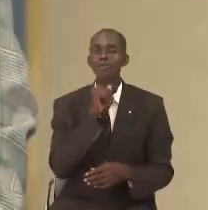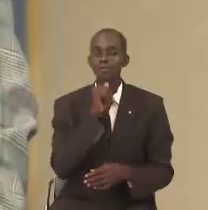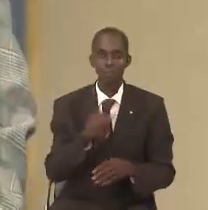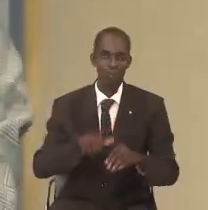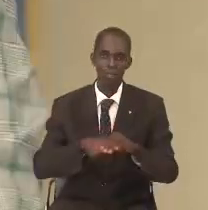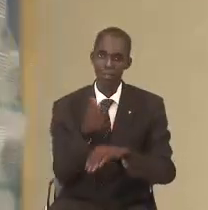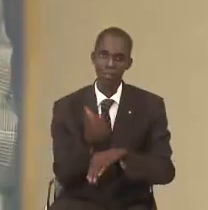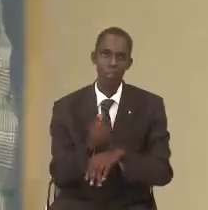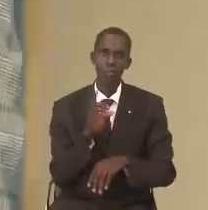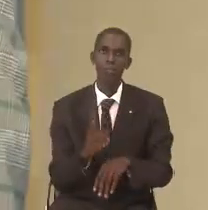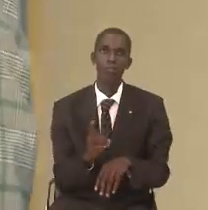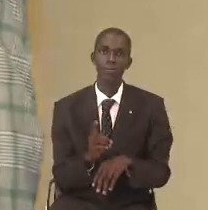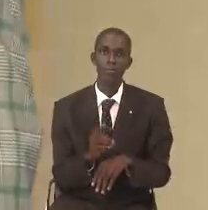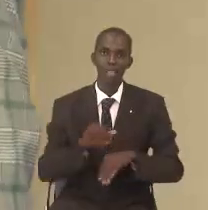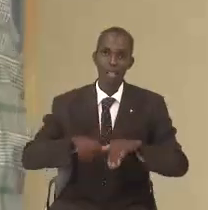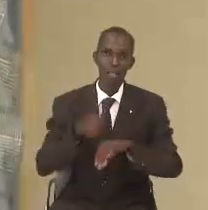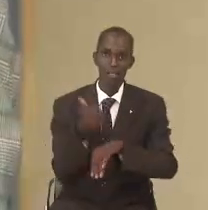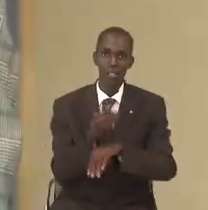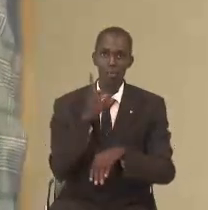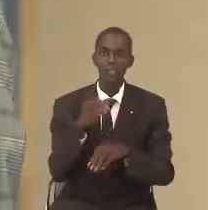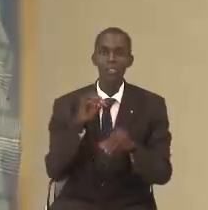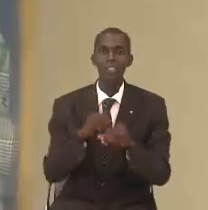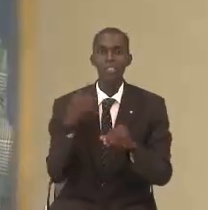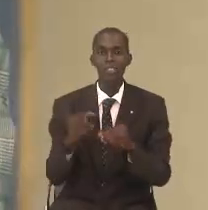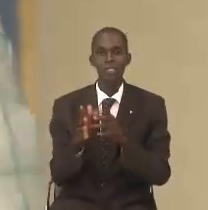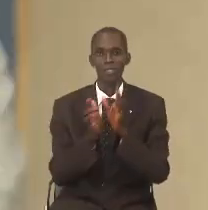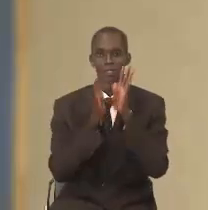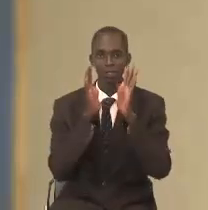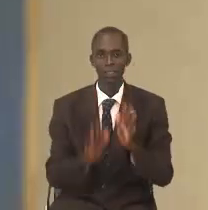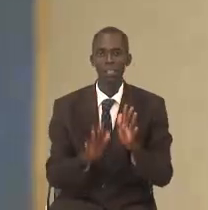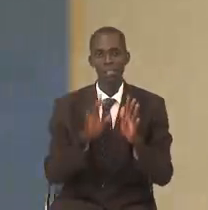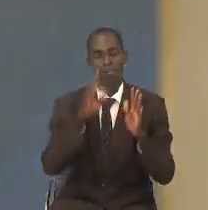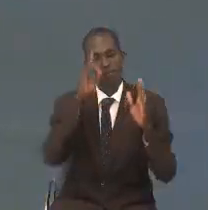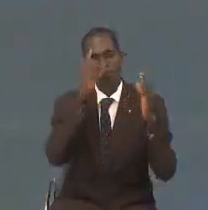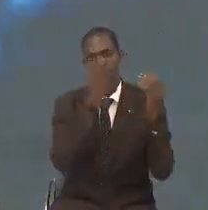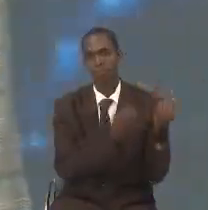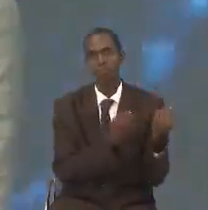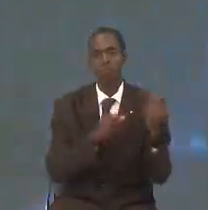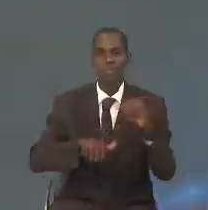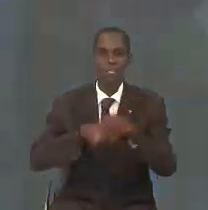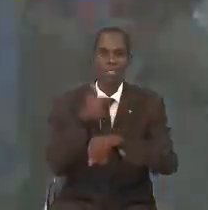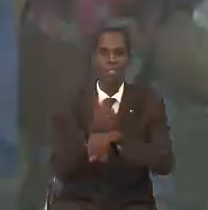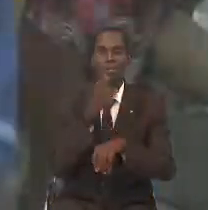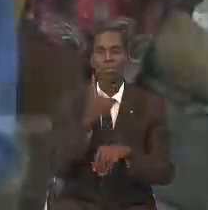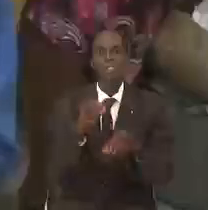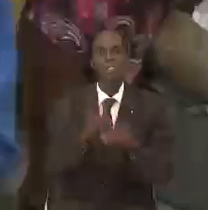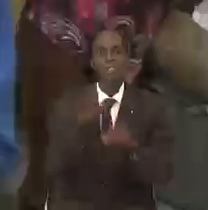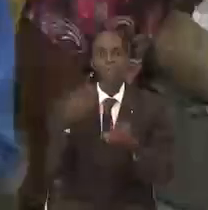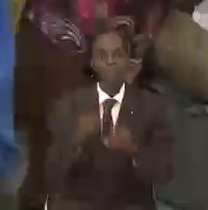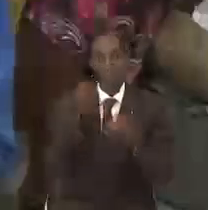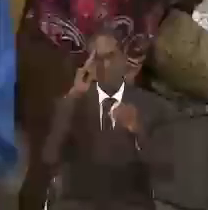established. Established in the Christian faith. Established in the Christian